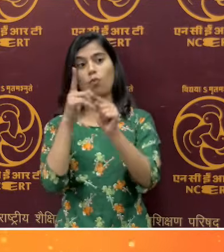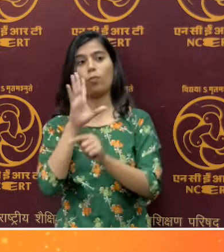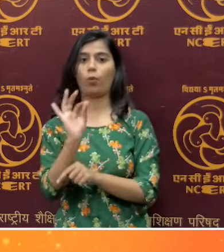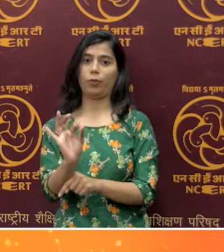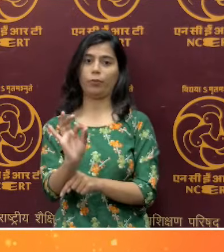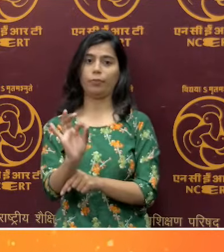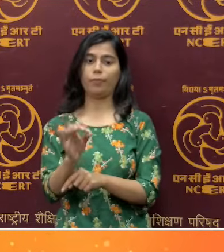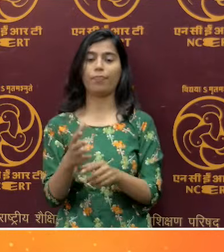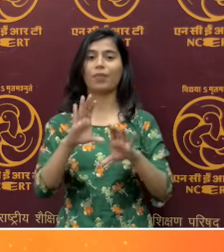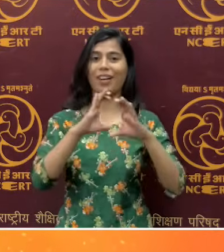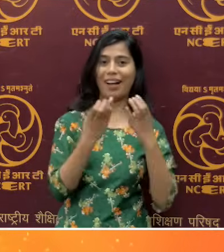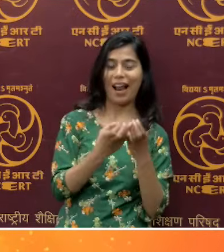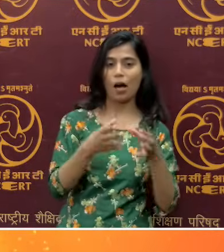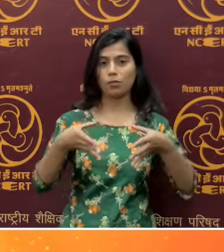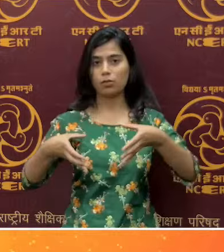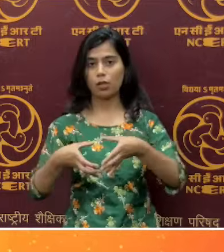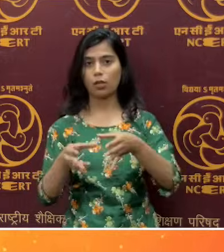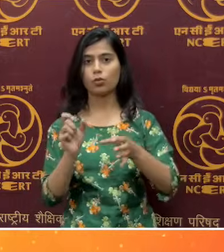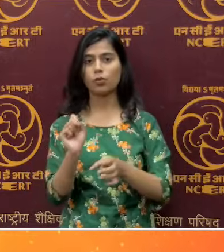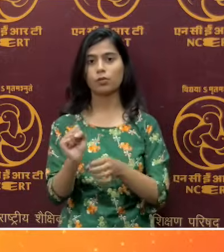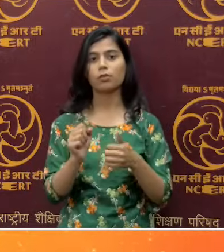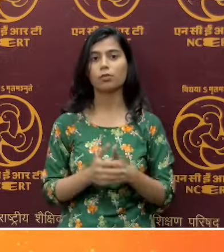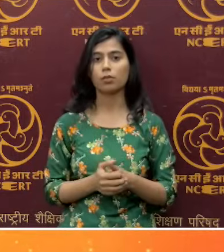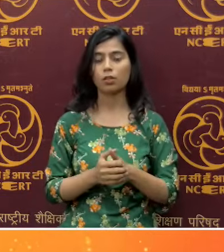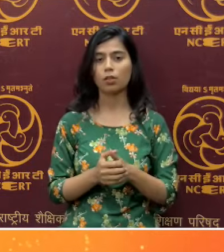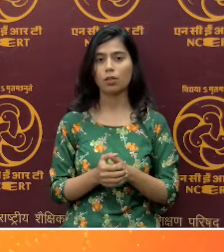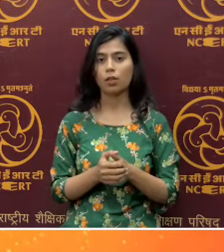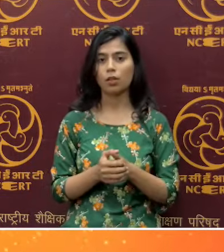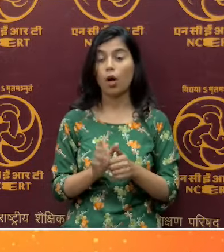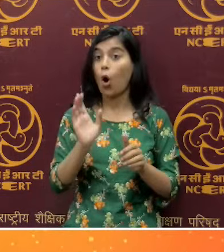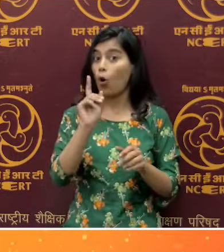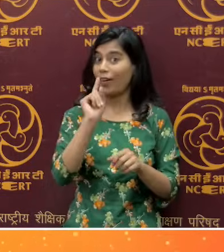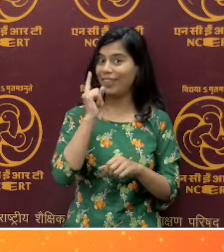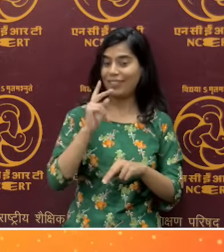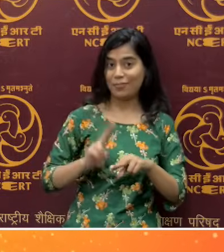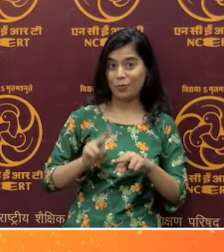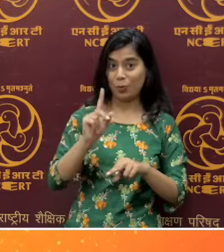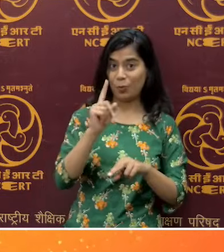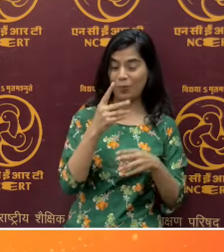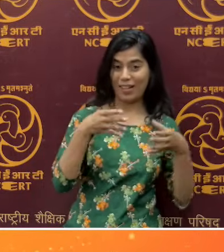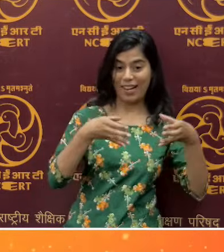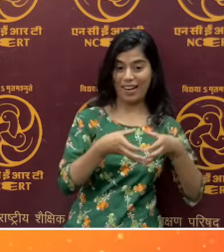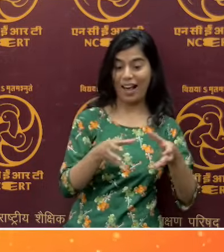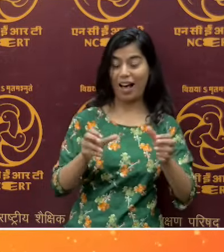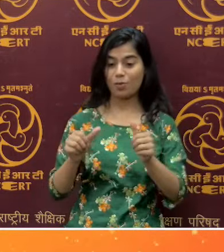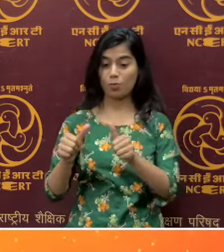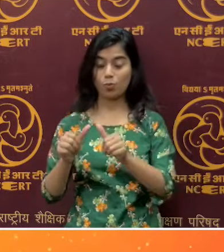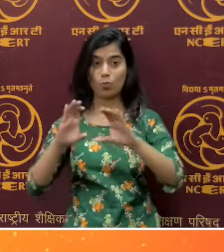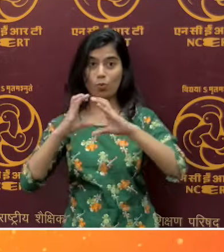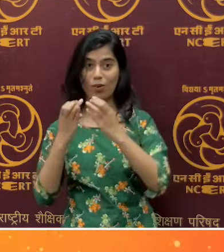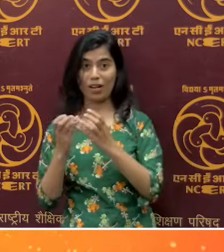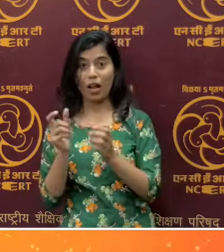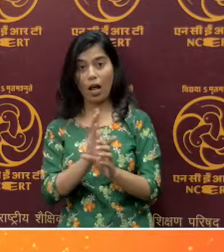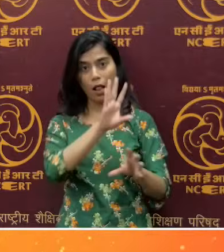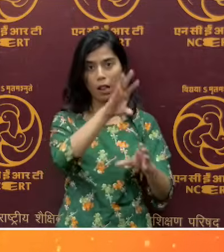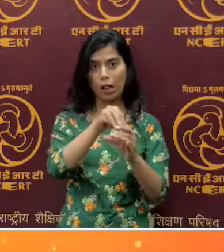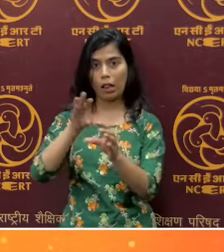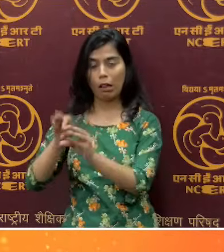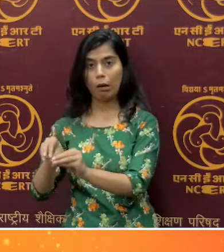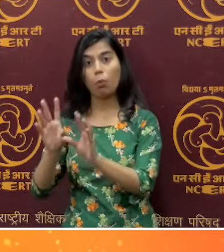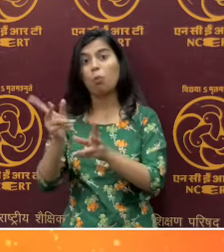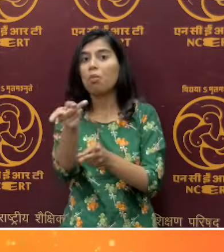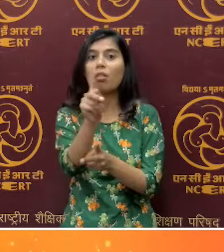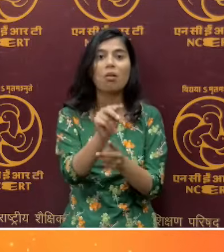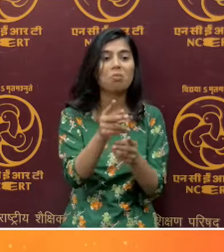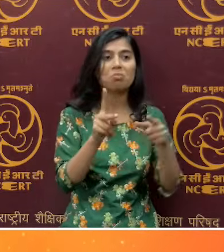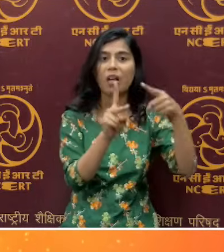class, section. So this class in the section is not editable. Academic year is also not editable. You can select date of